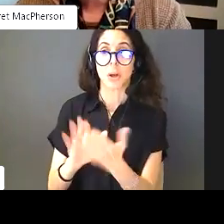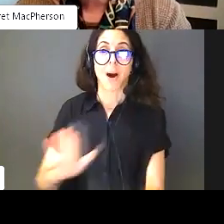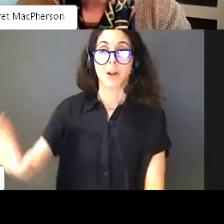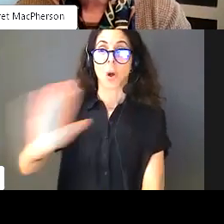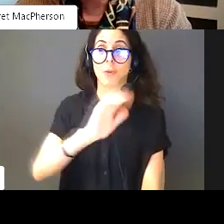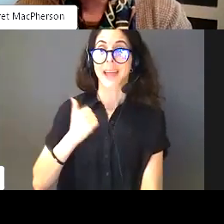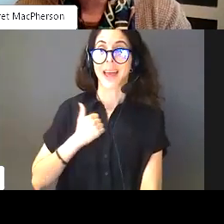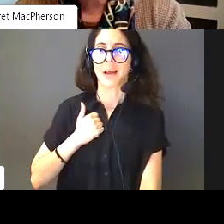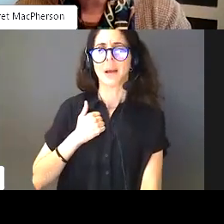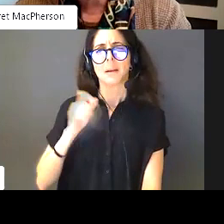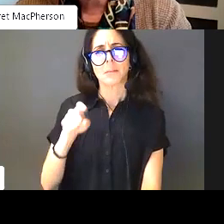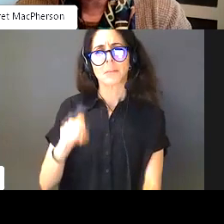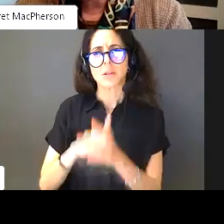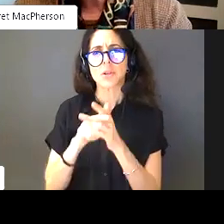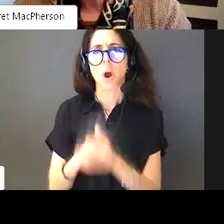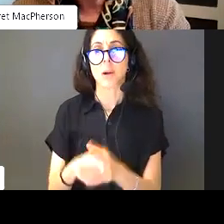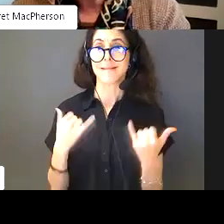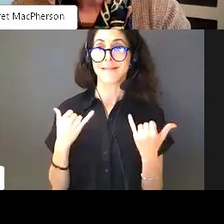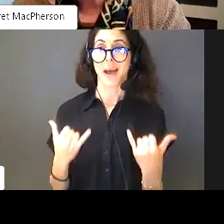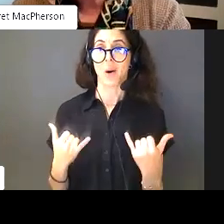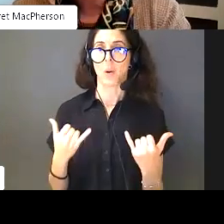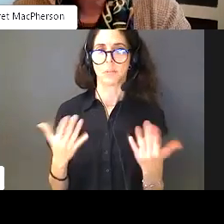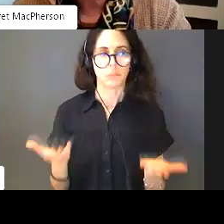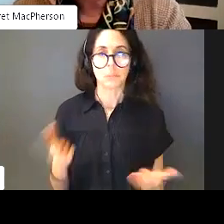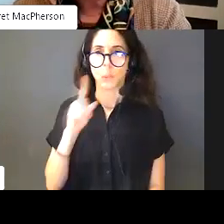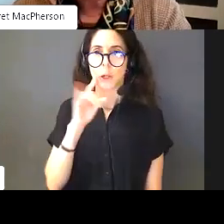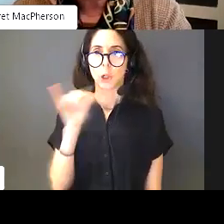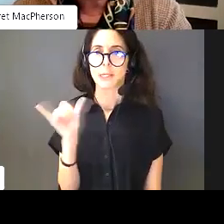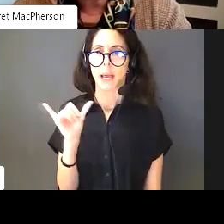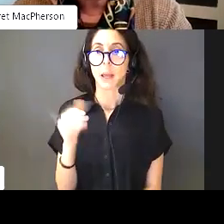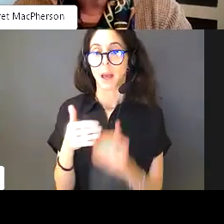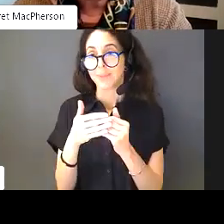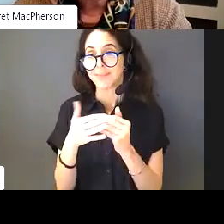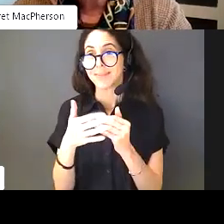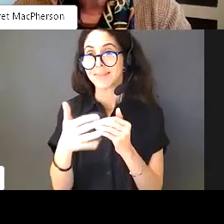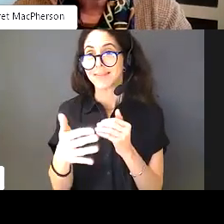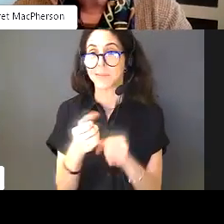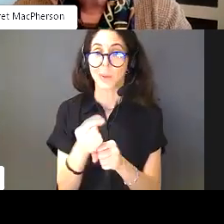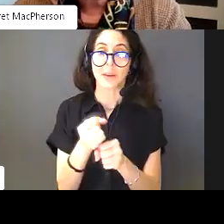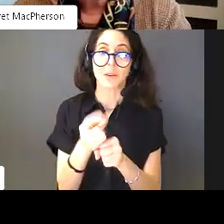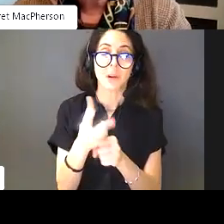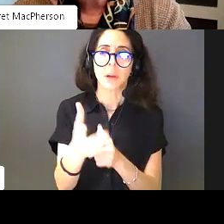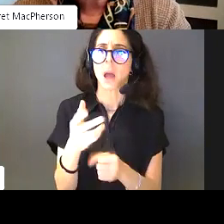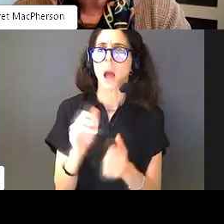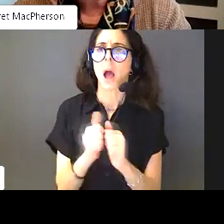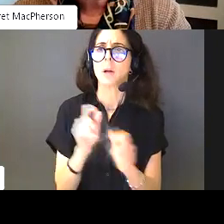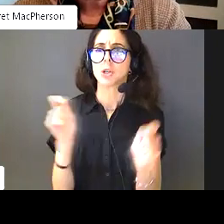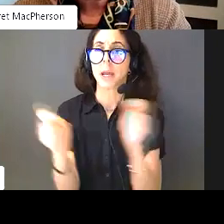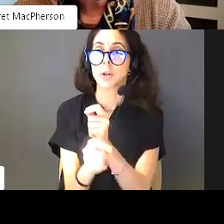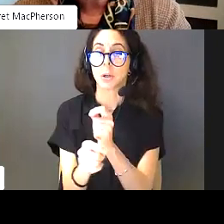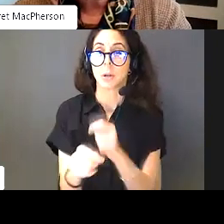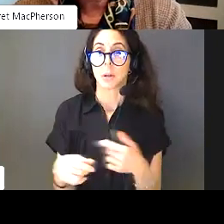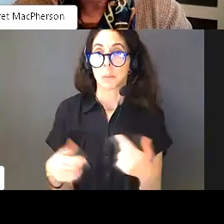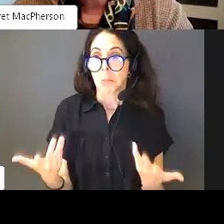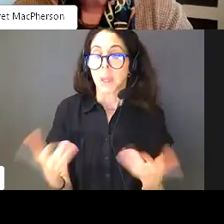an understanding of where we are and what can we change over the years. Can we work toward provincial